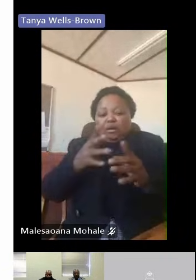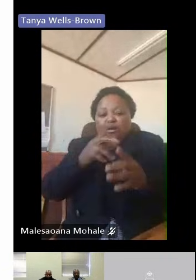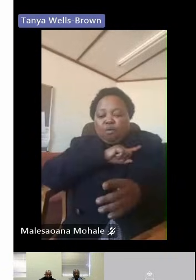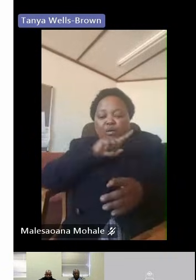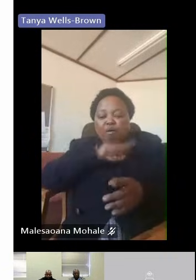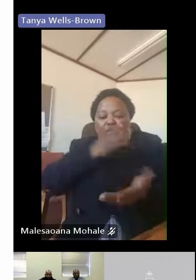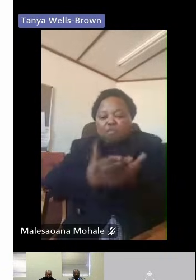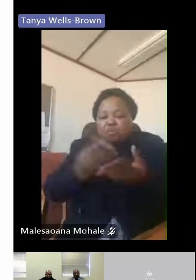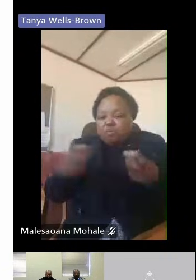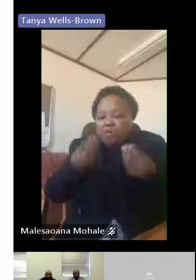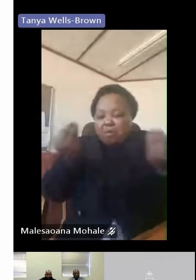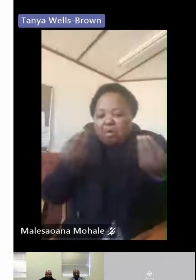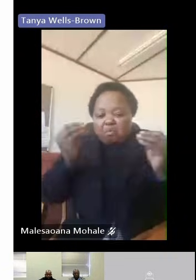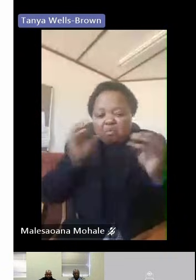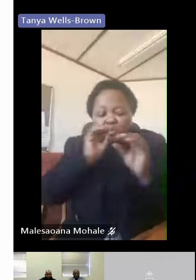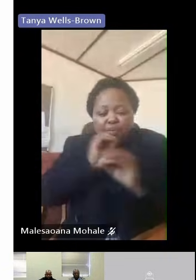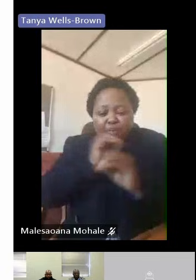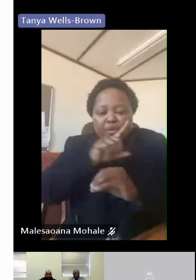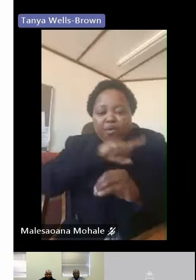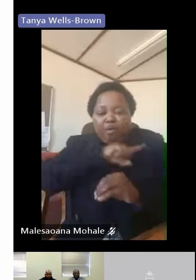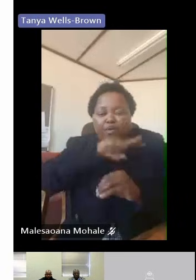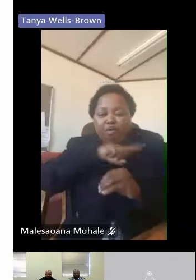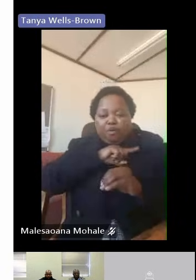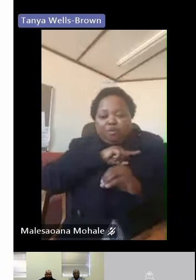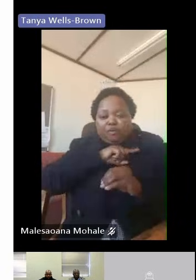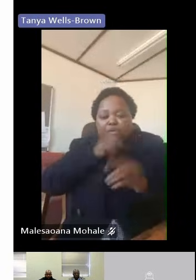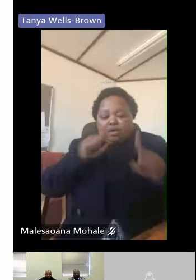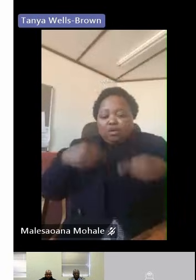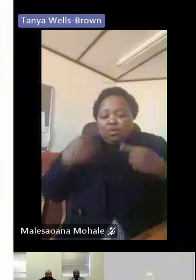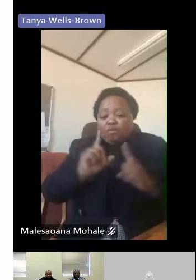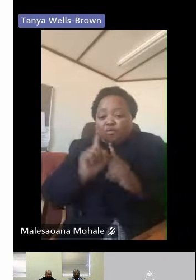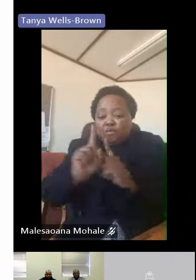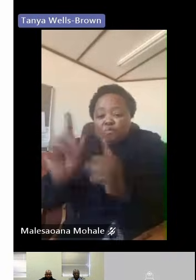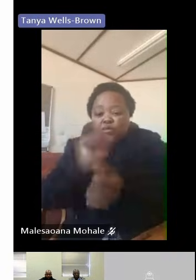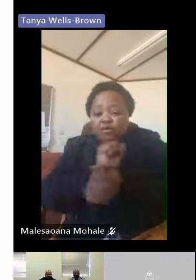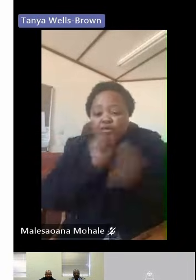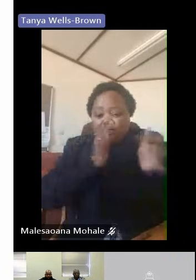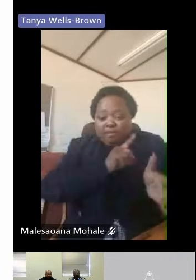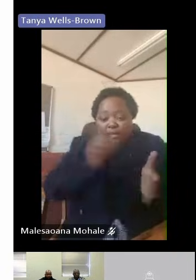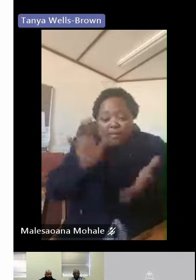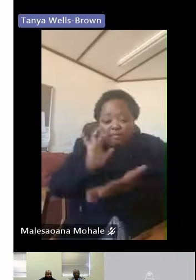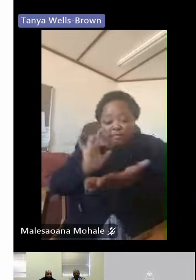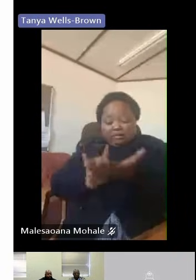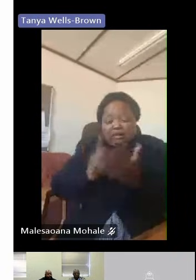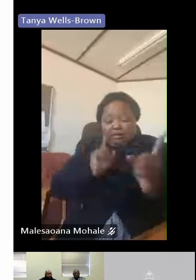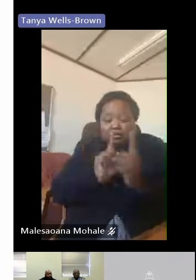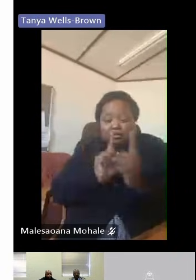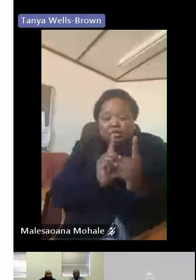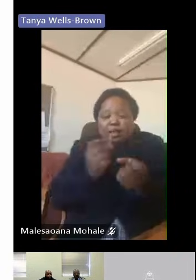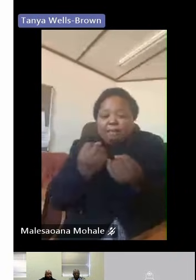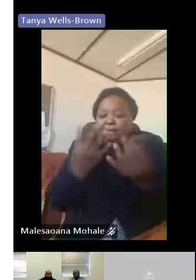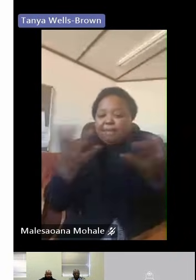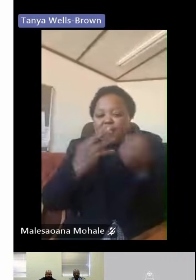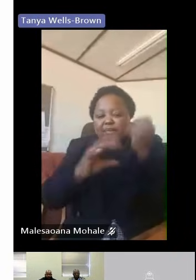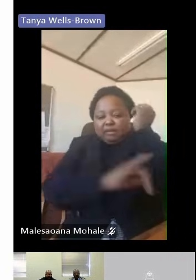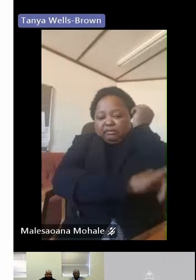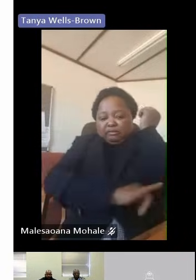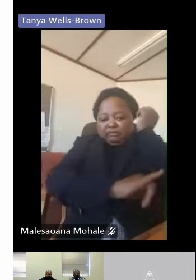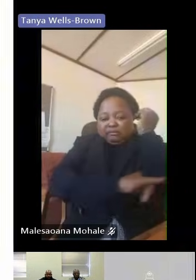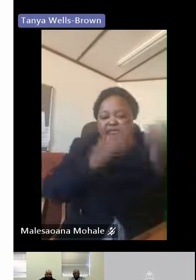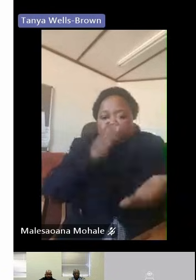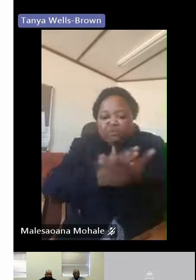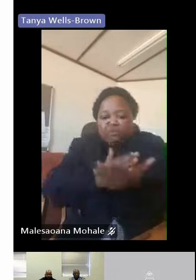sectoral approach and doesn't follow survivors. So there's often in many countries no dedicated funding for gender-based